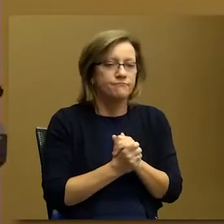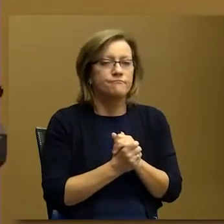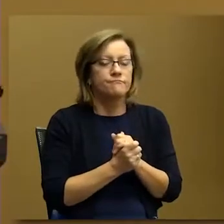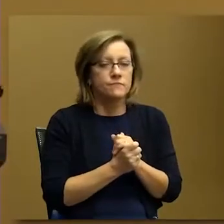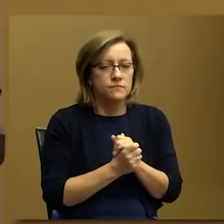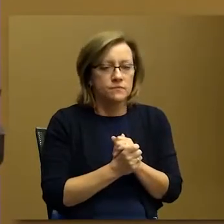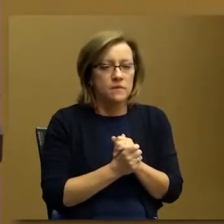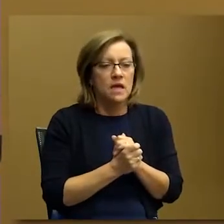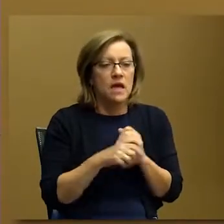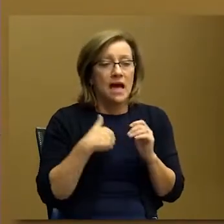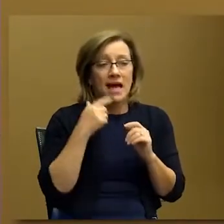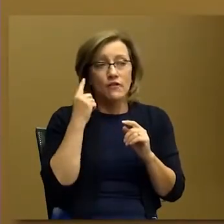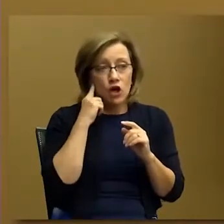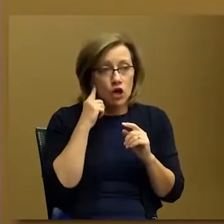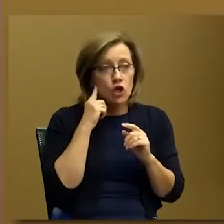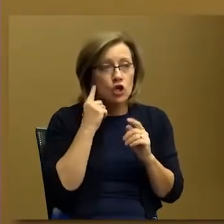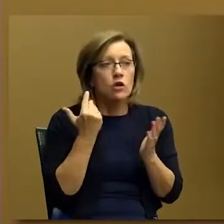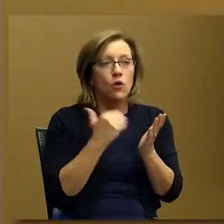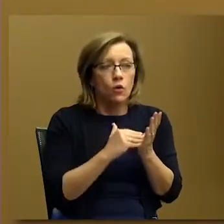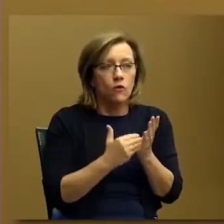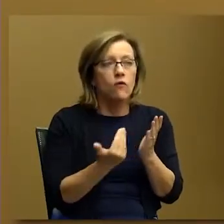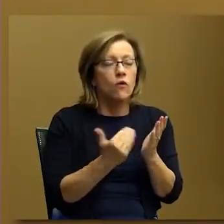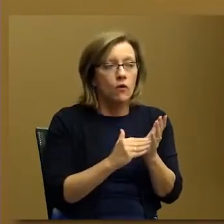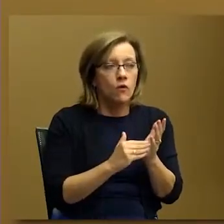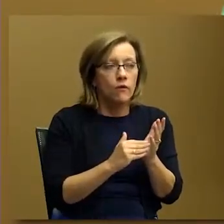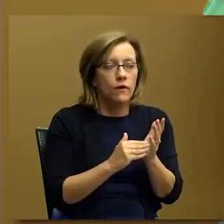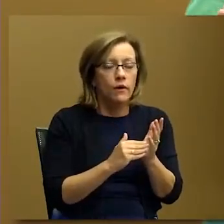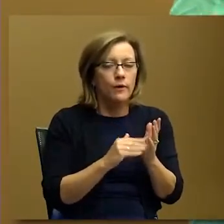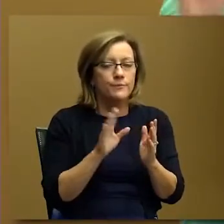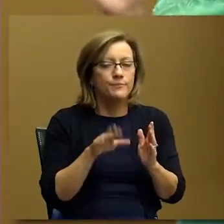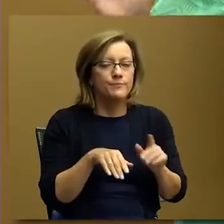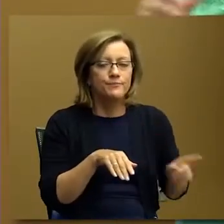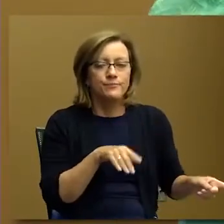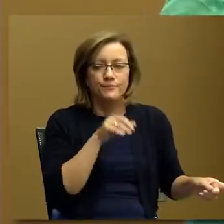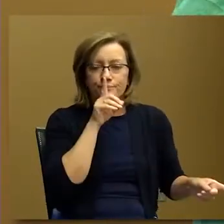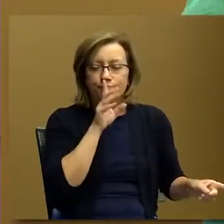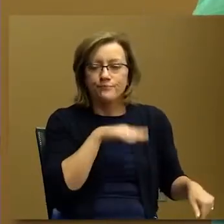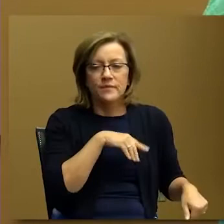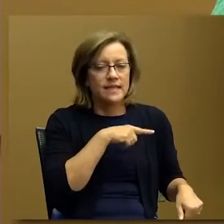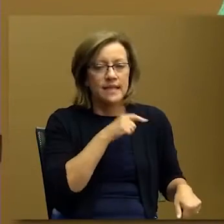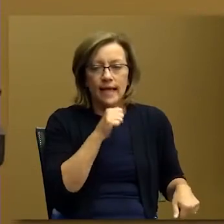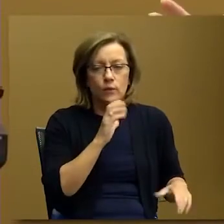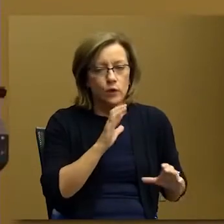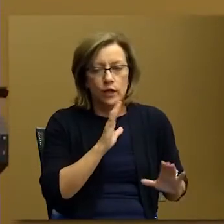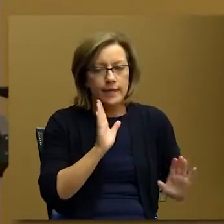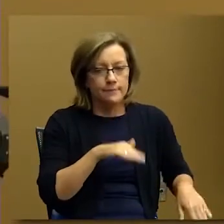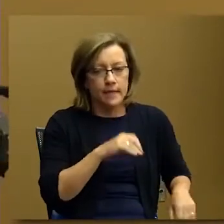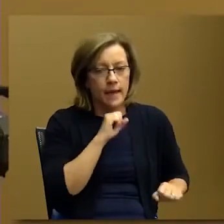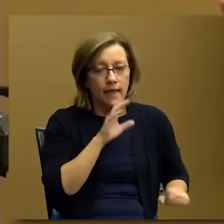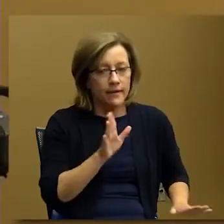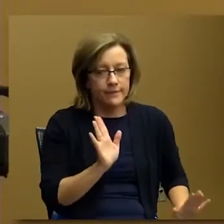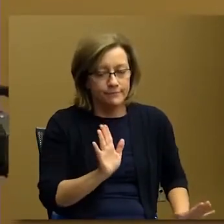I've heard time and time again, oh, well, he doesn't communicate. There's no communication. There's none.